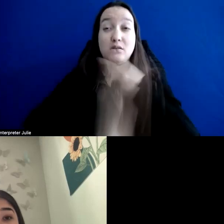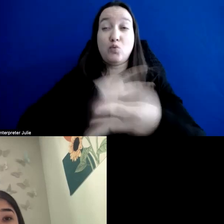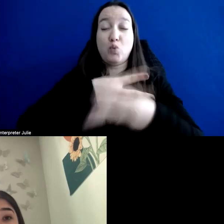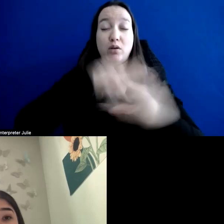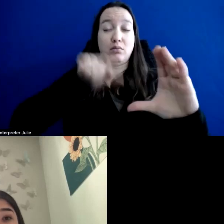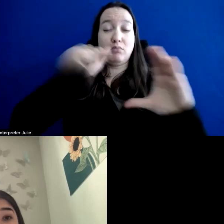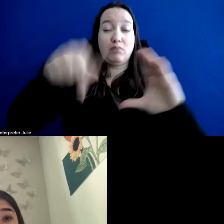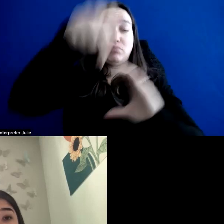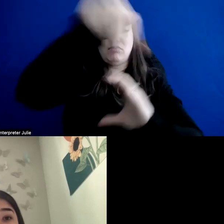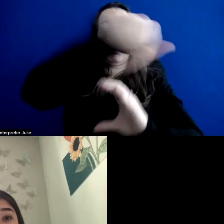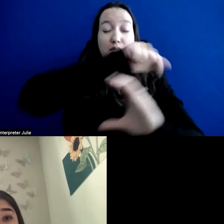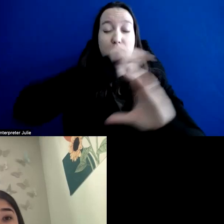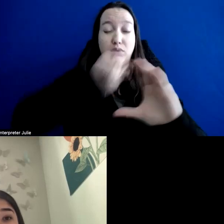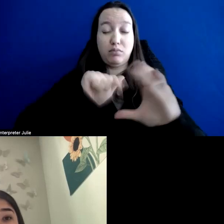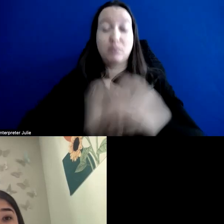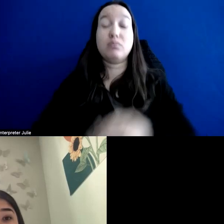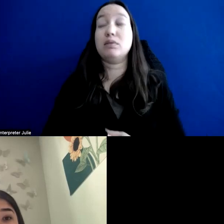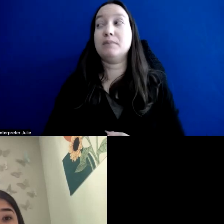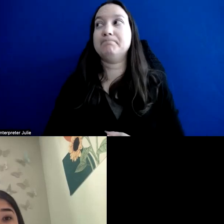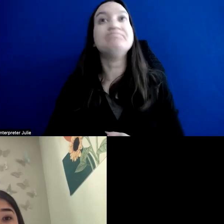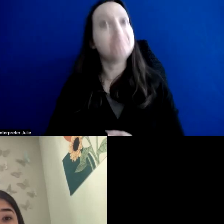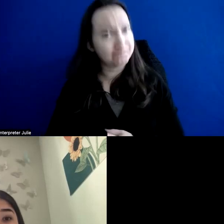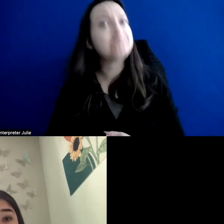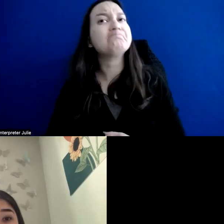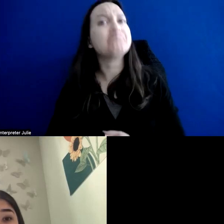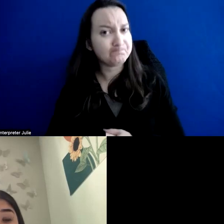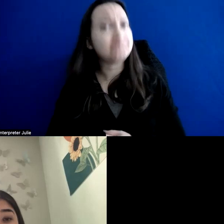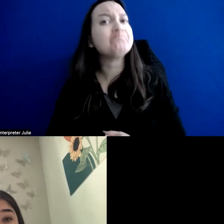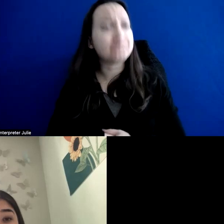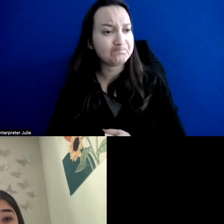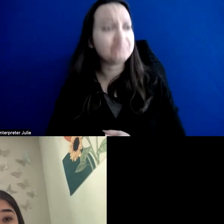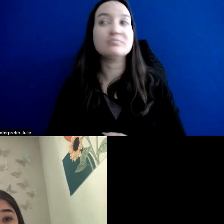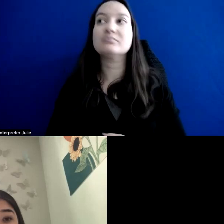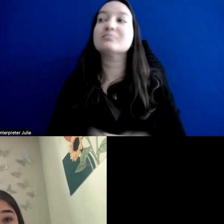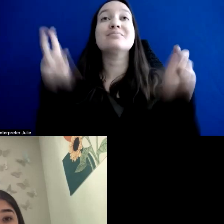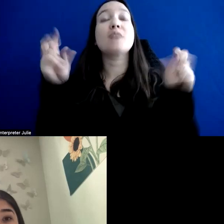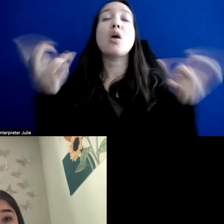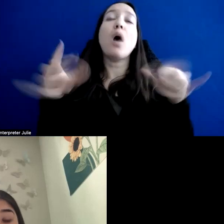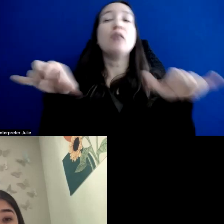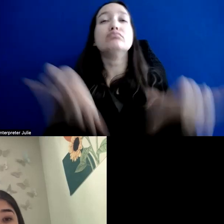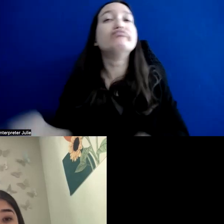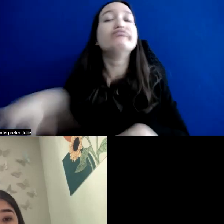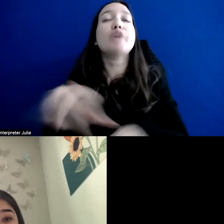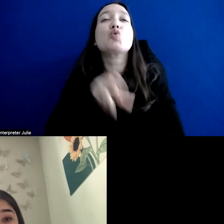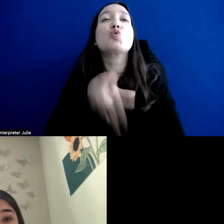world. So, yes, there's a degree of one wants to be normalized,